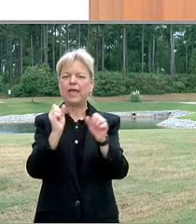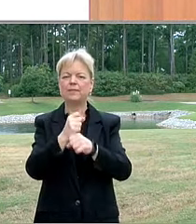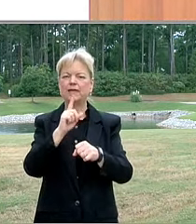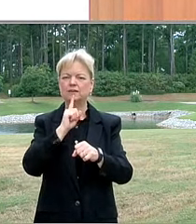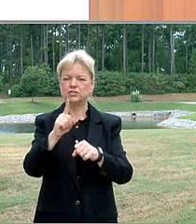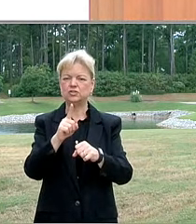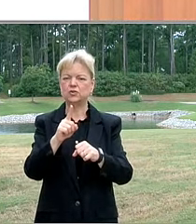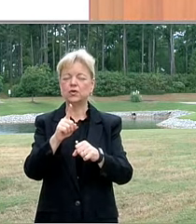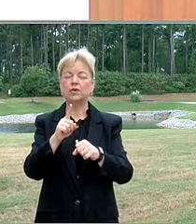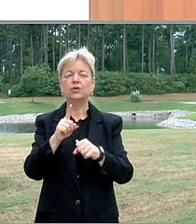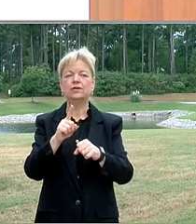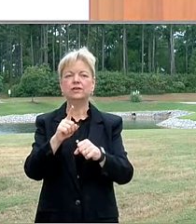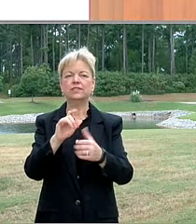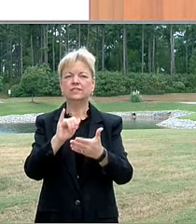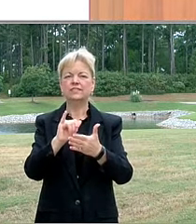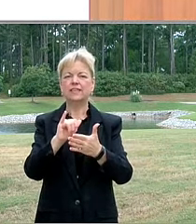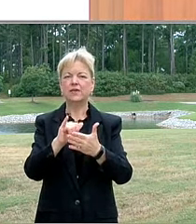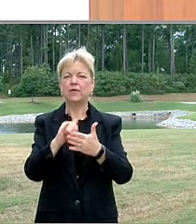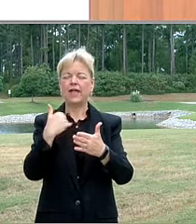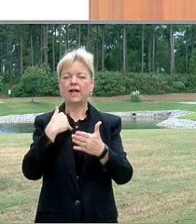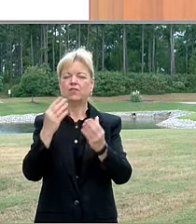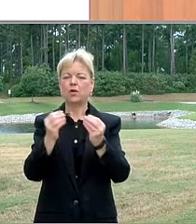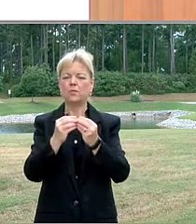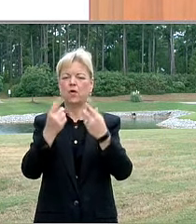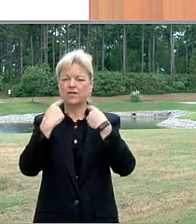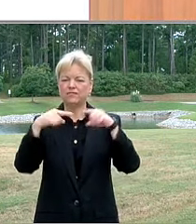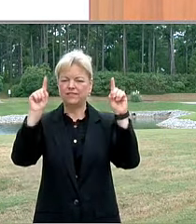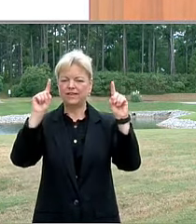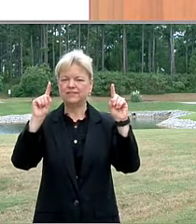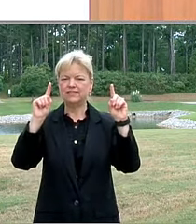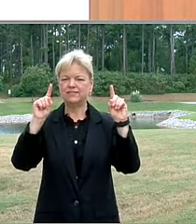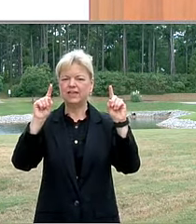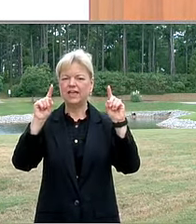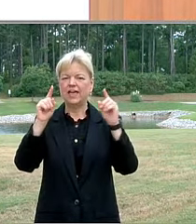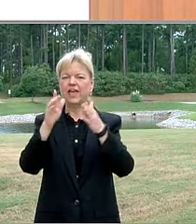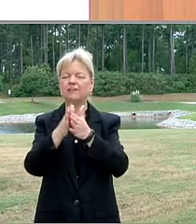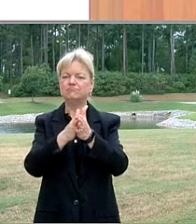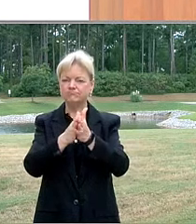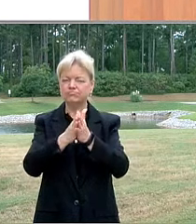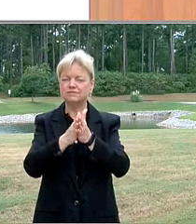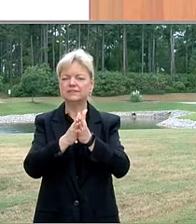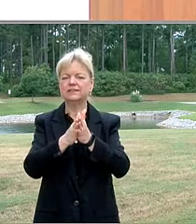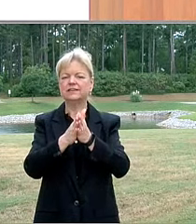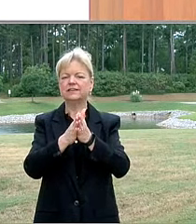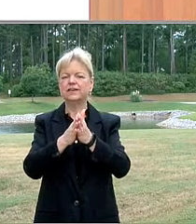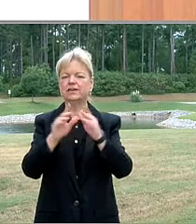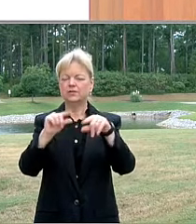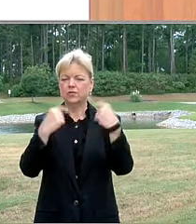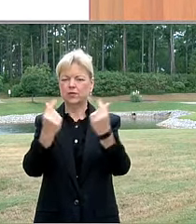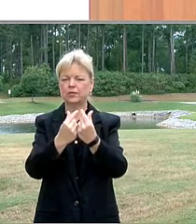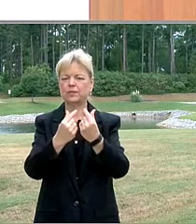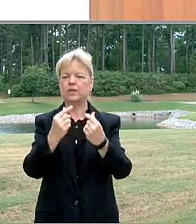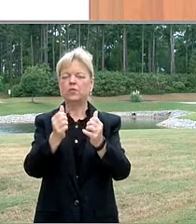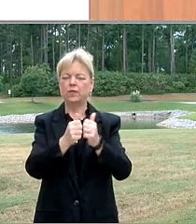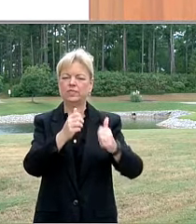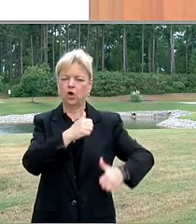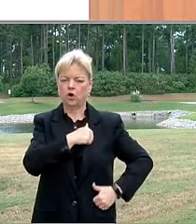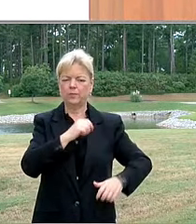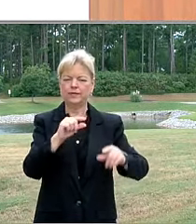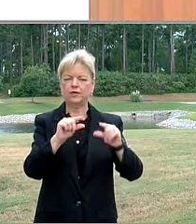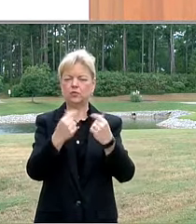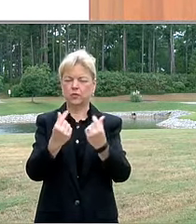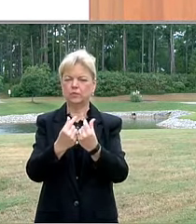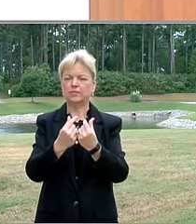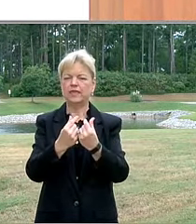seeking opportunities to make our system more effective and more efficient in coordination with joint and Army entities, as well as